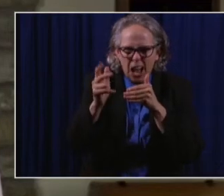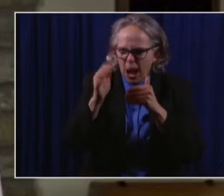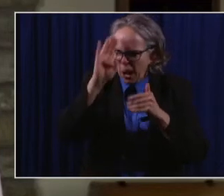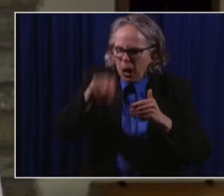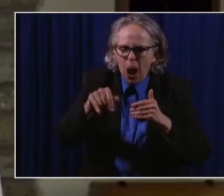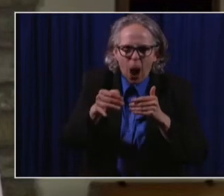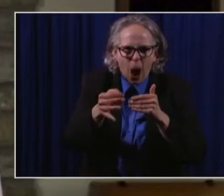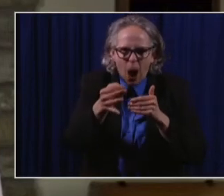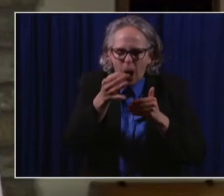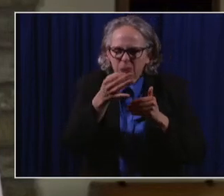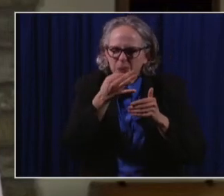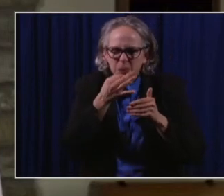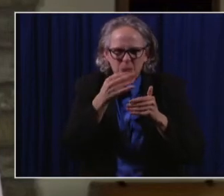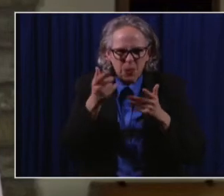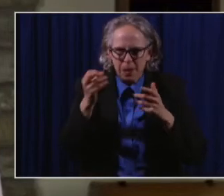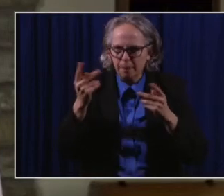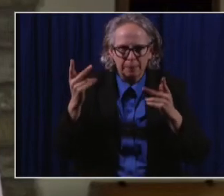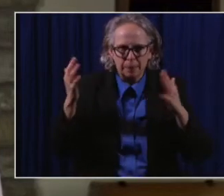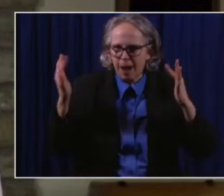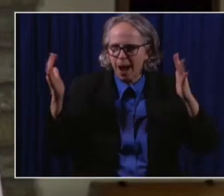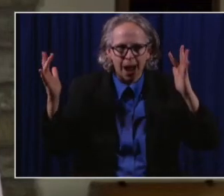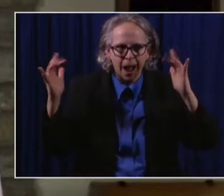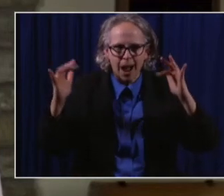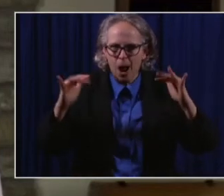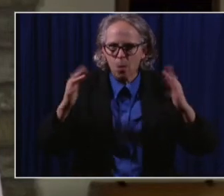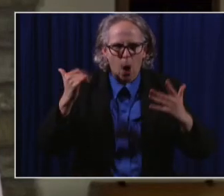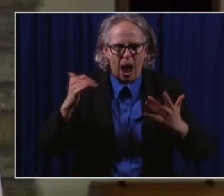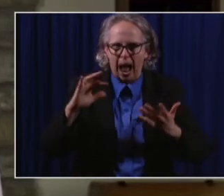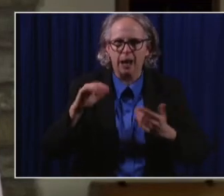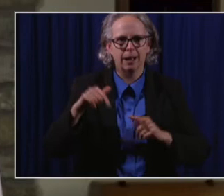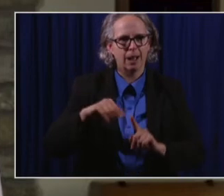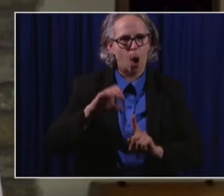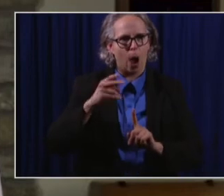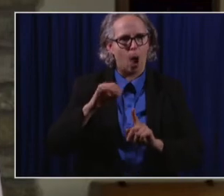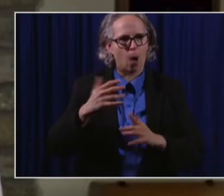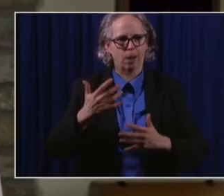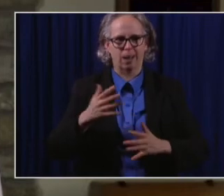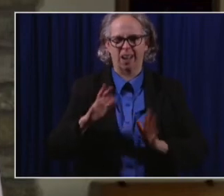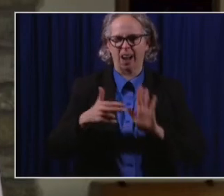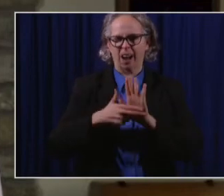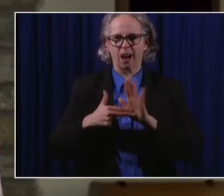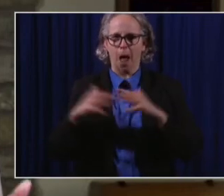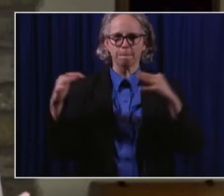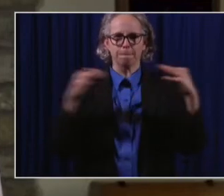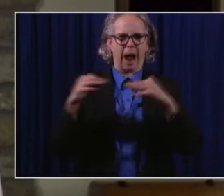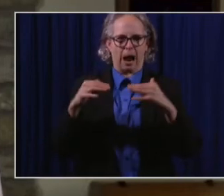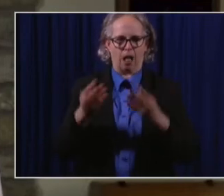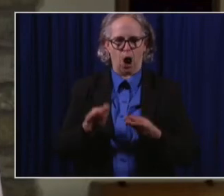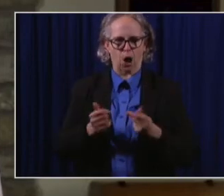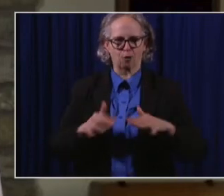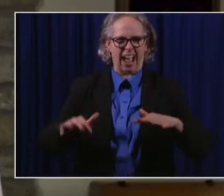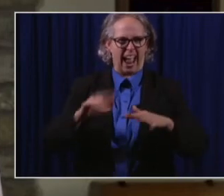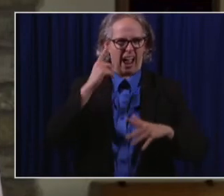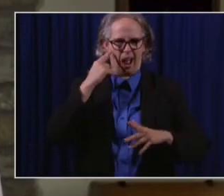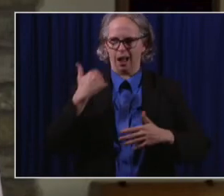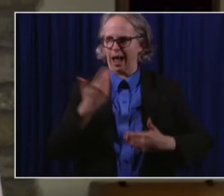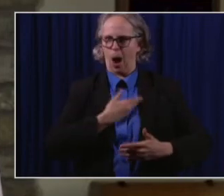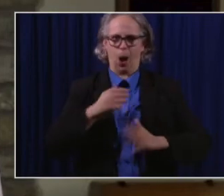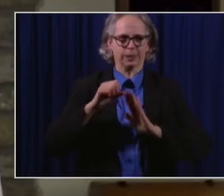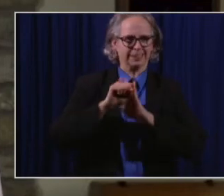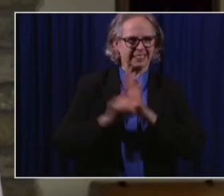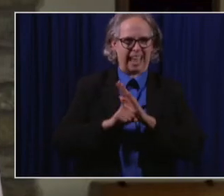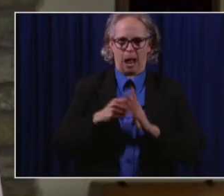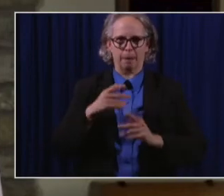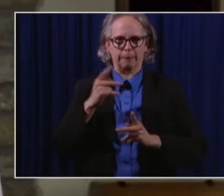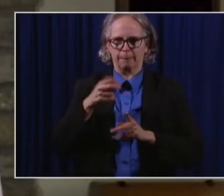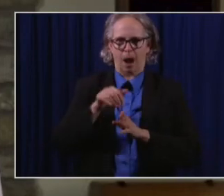see, particularly if we live in Ohio, because Ohio is always a battleground state. So I'm not saying this shouldn't occur, but there's ways of doing it, and we